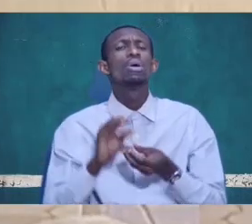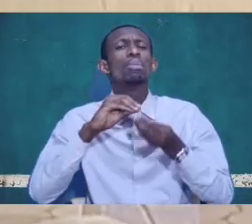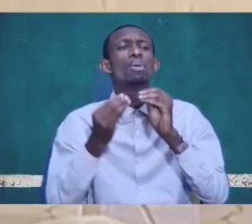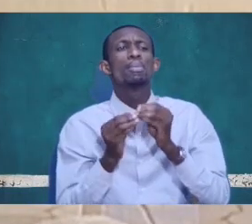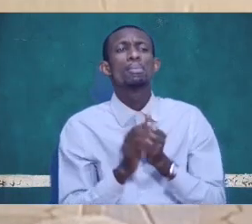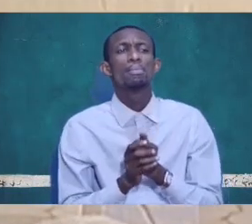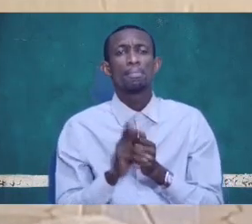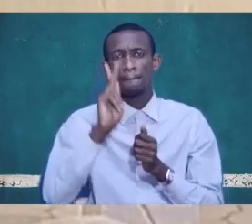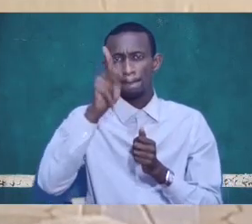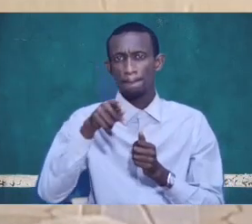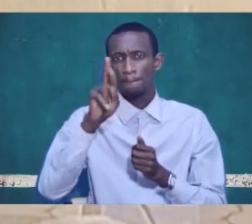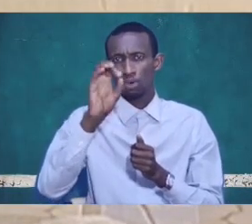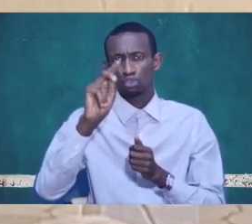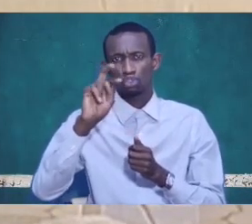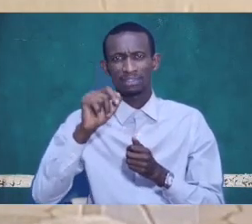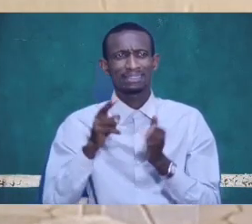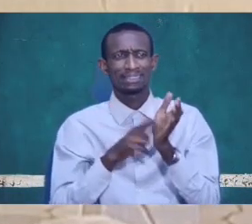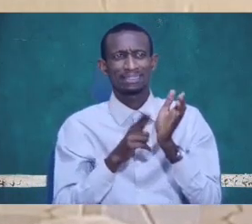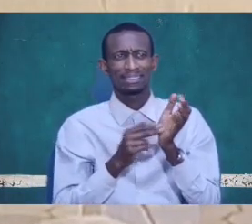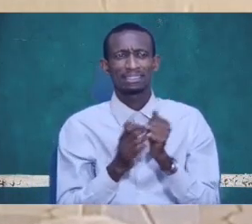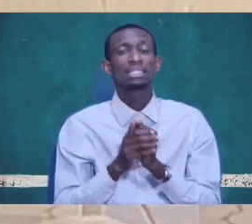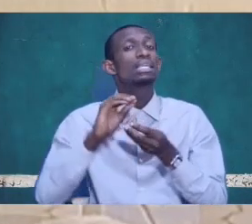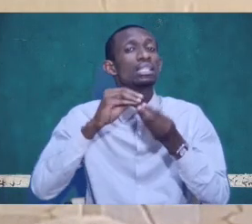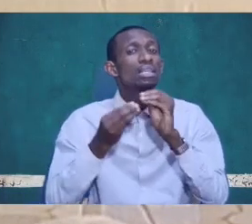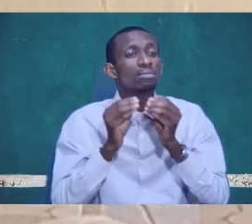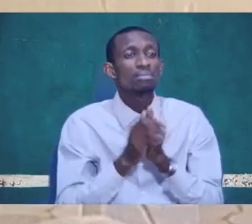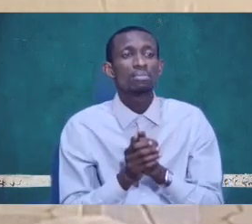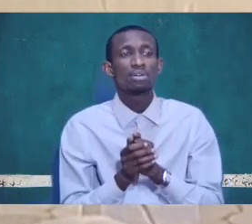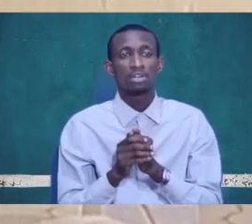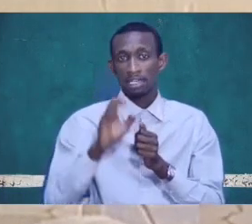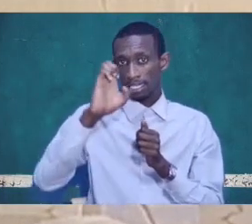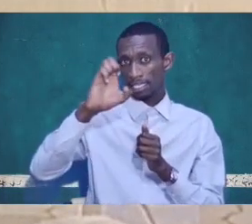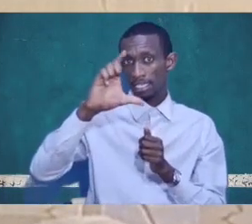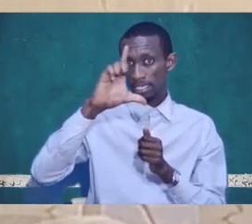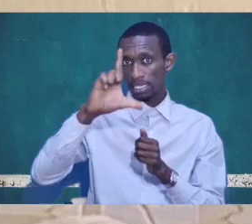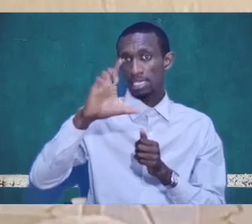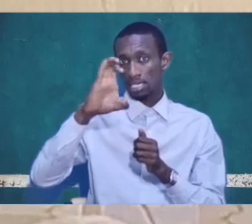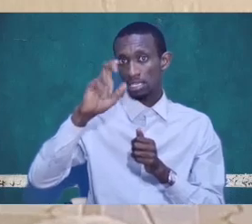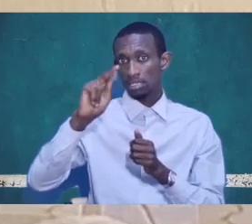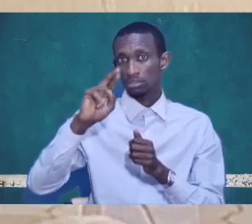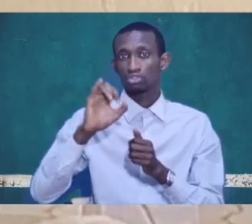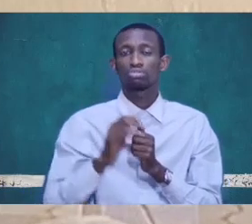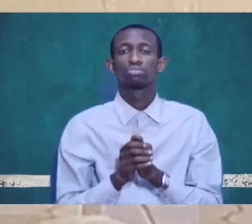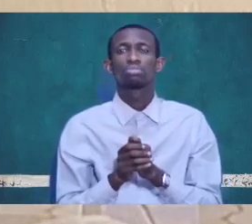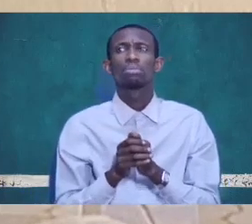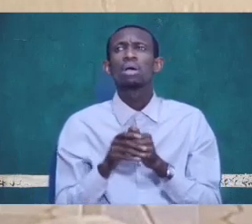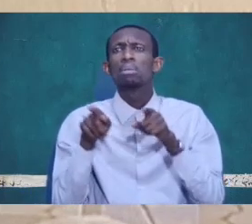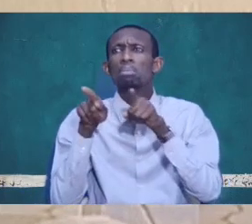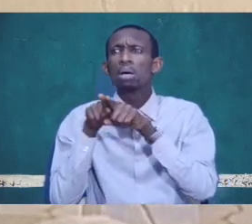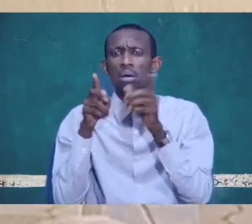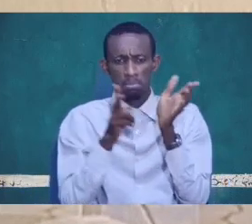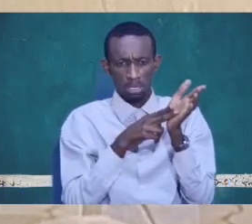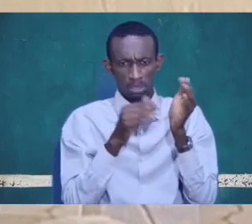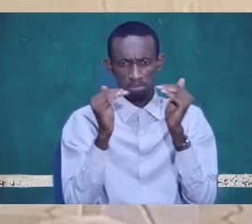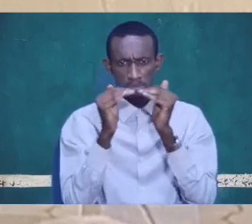always equal to the number of electrons. So being equal, and we already